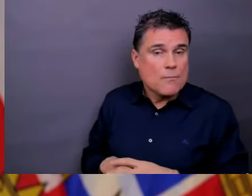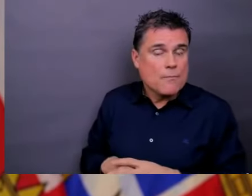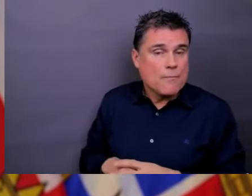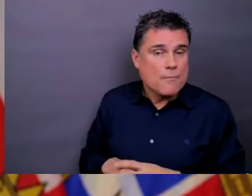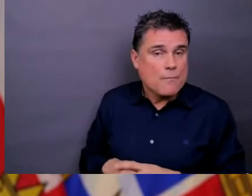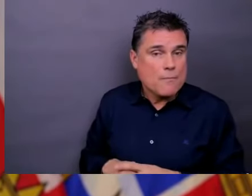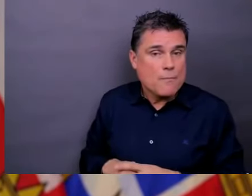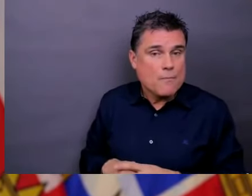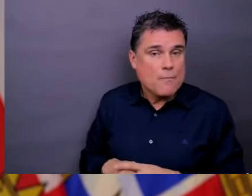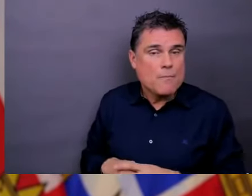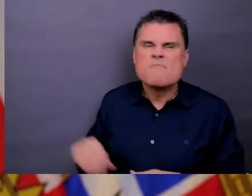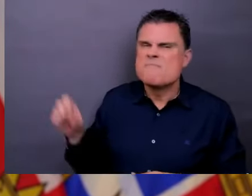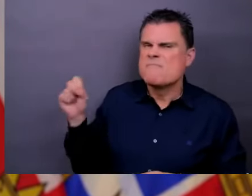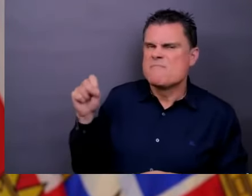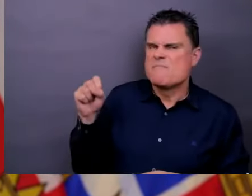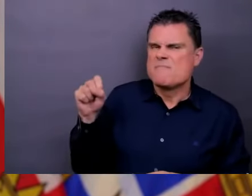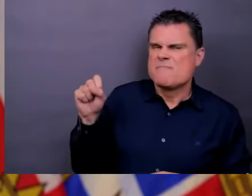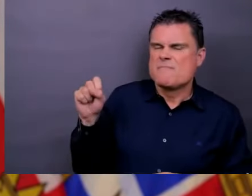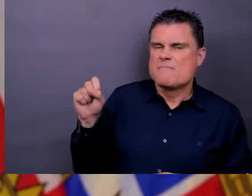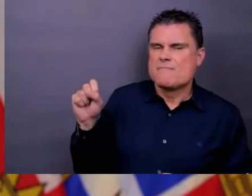I'm here. Yeah, I'm here. Go ahead.